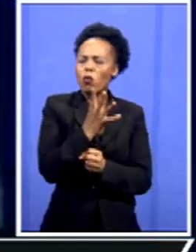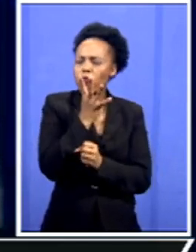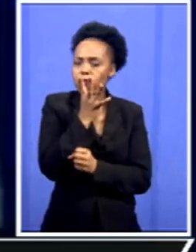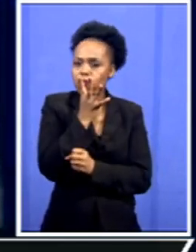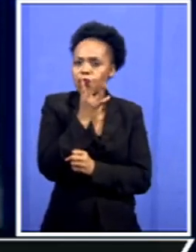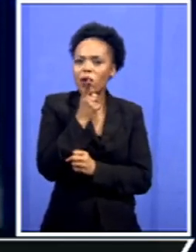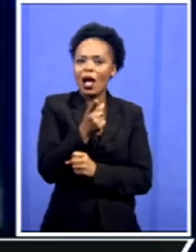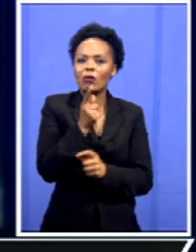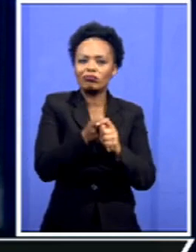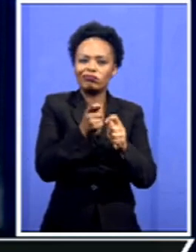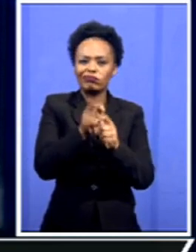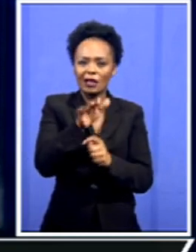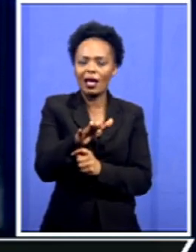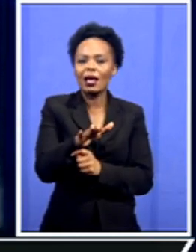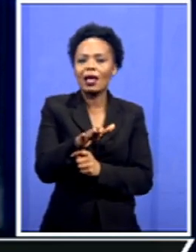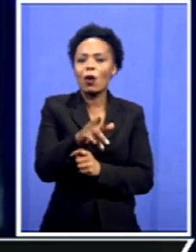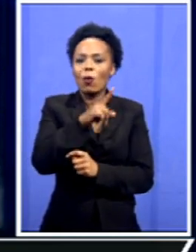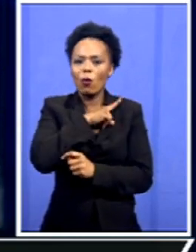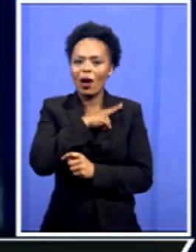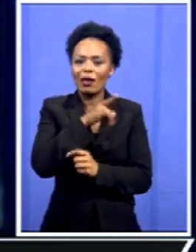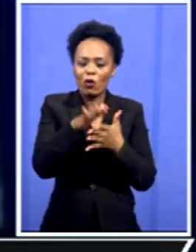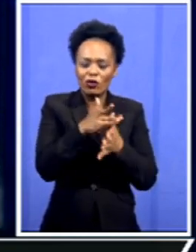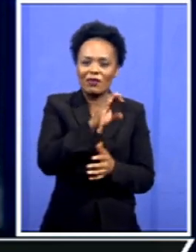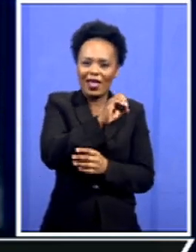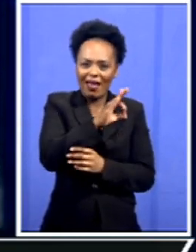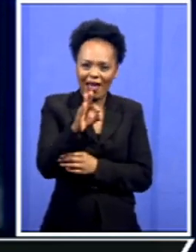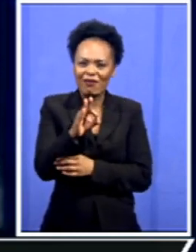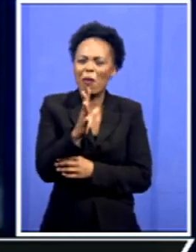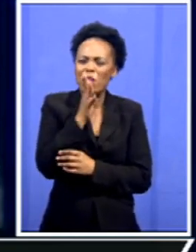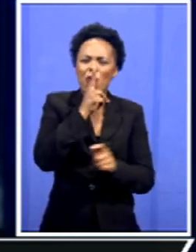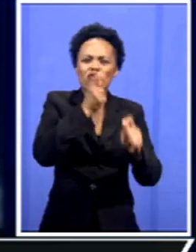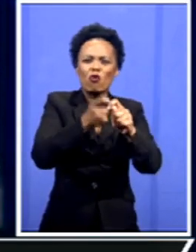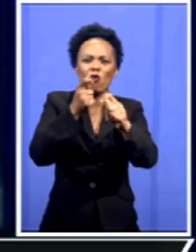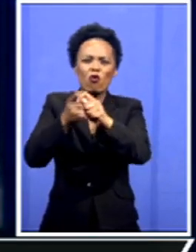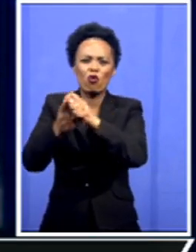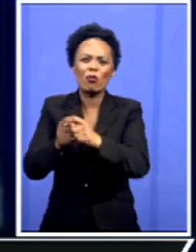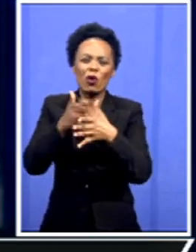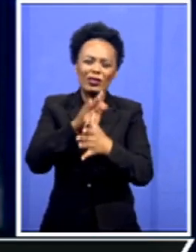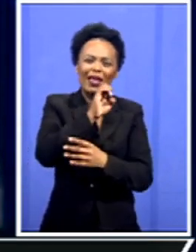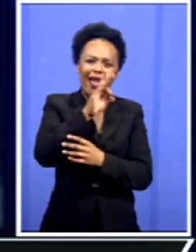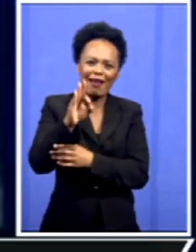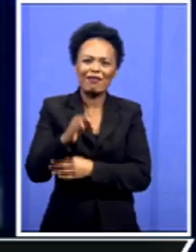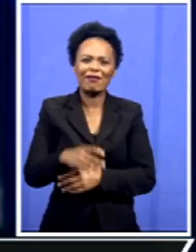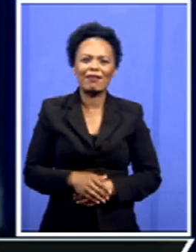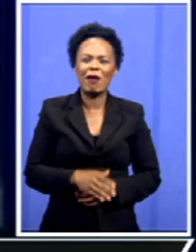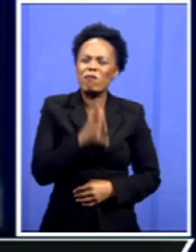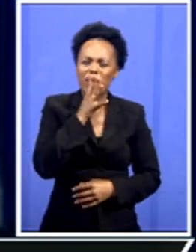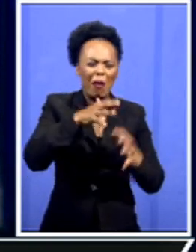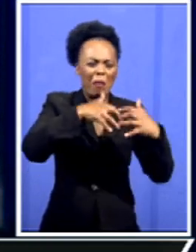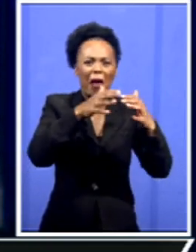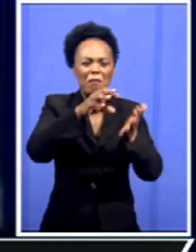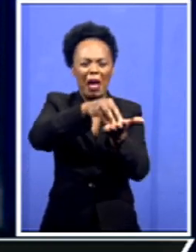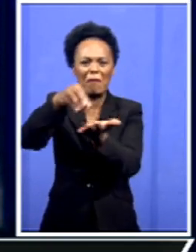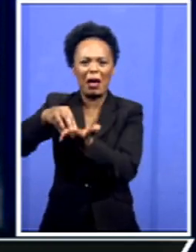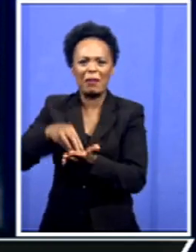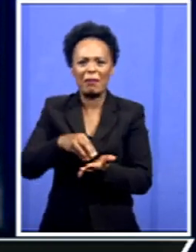those squares, they were meant because of EFF. If you go down to the media, there is no squares.